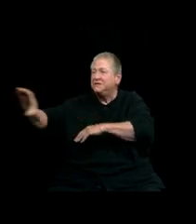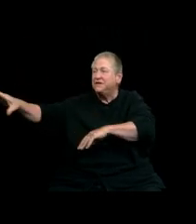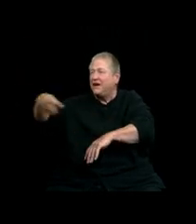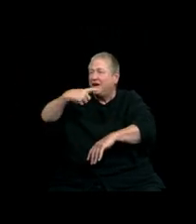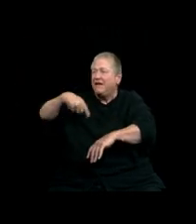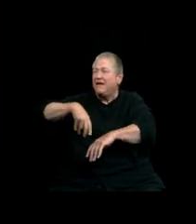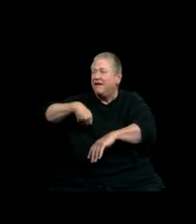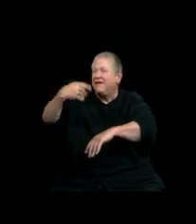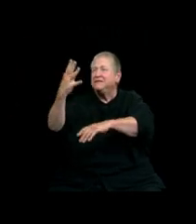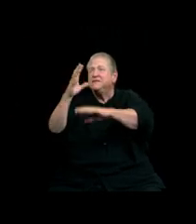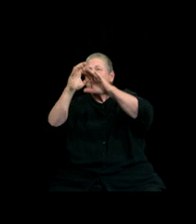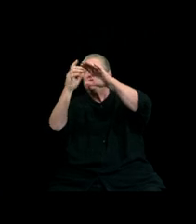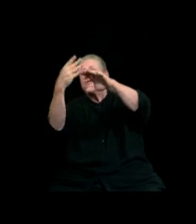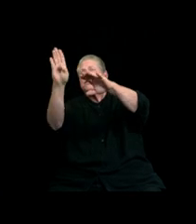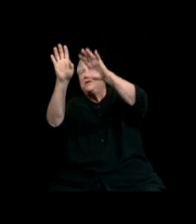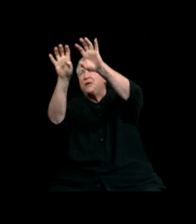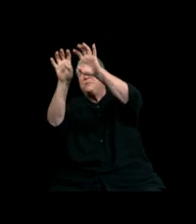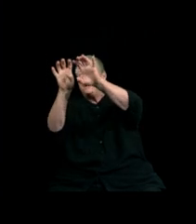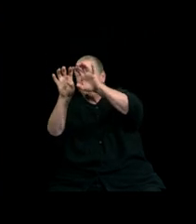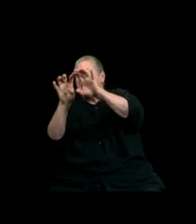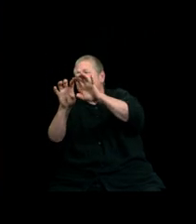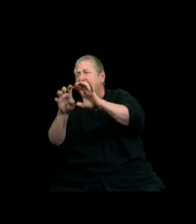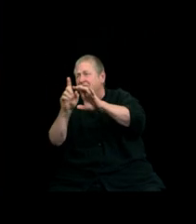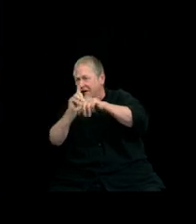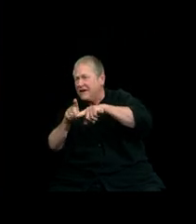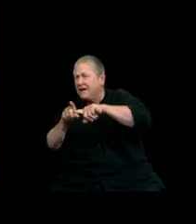bright stars through the